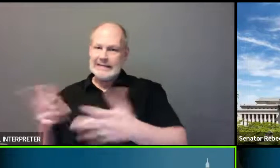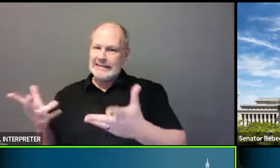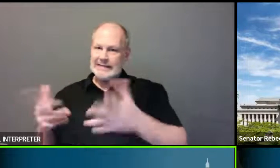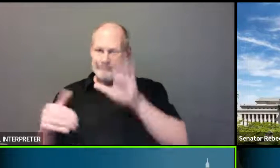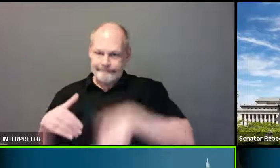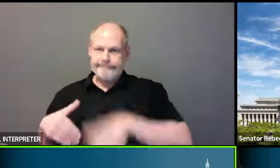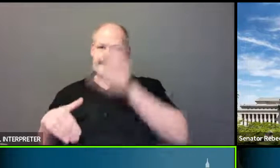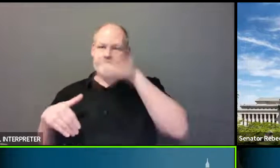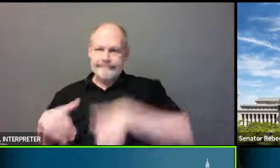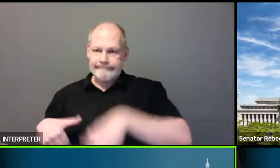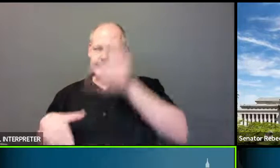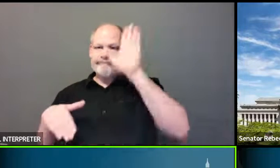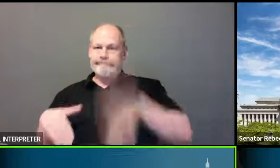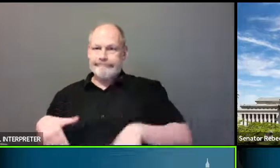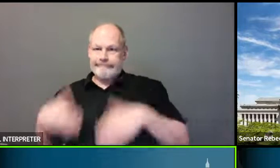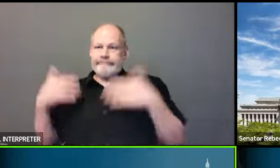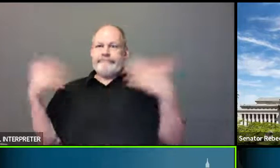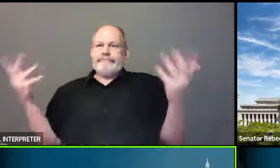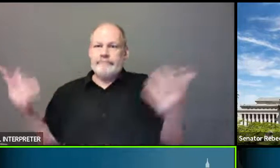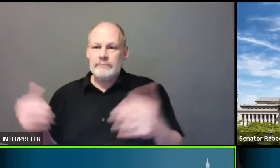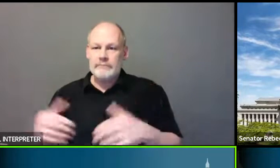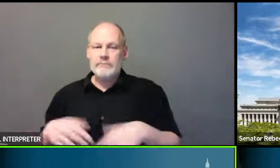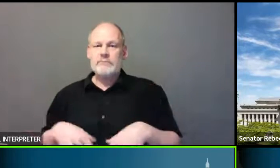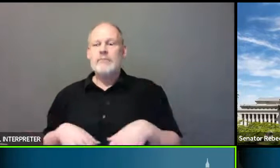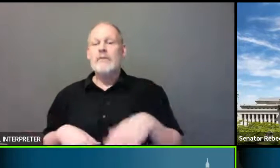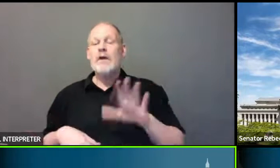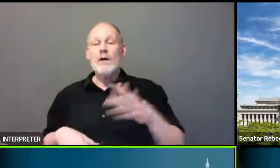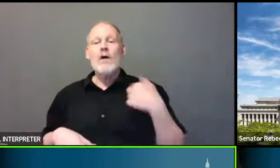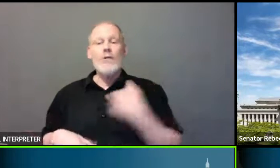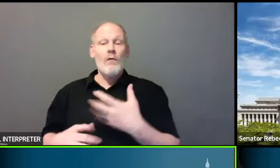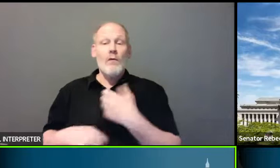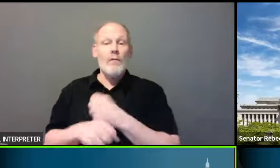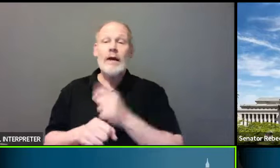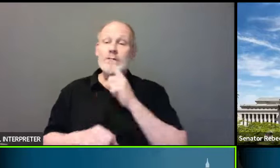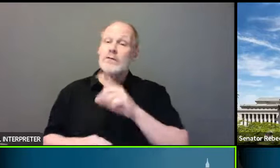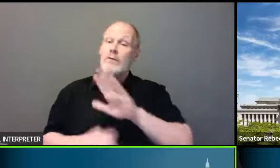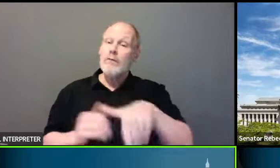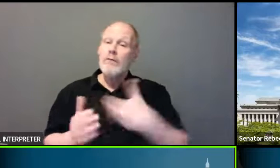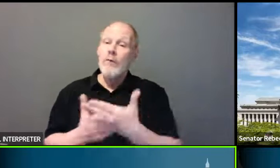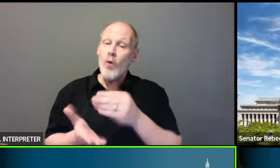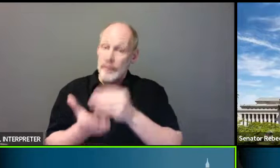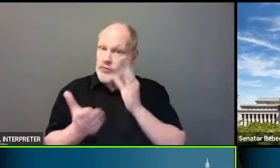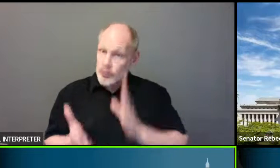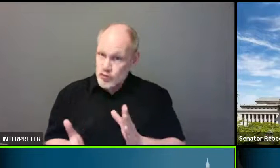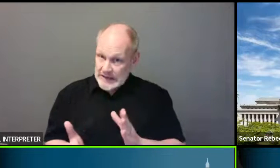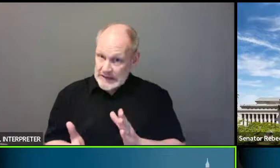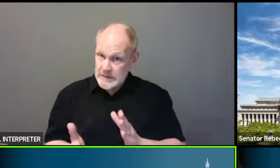doing is to make sure that every student in our